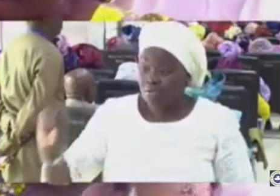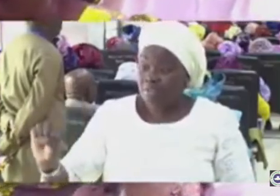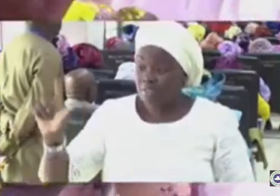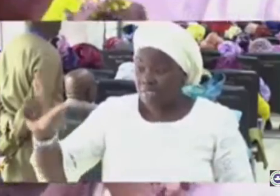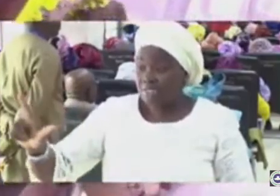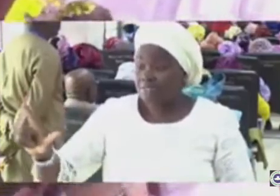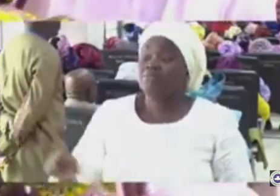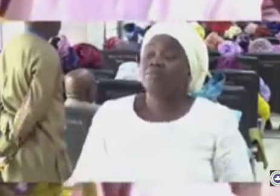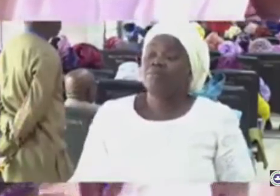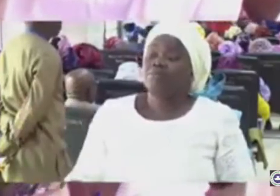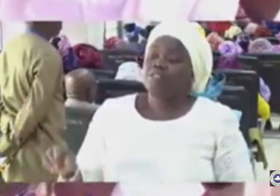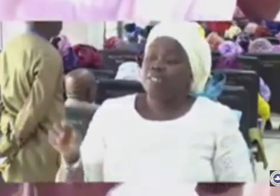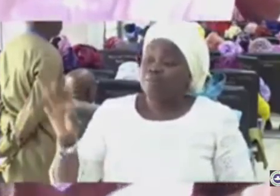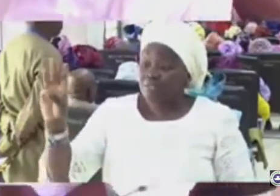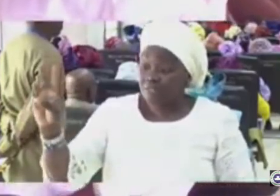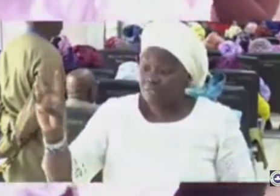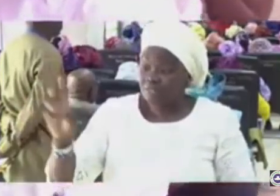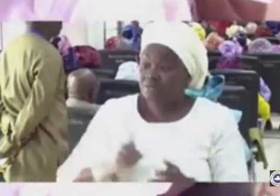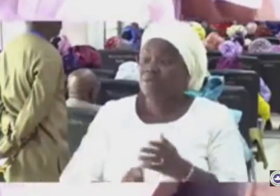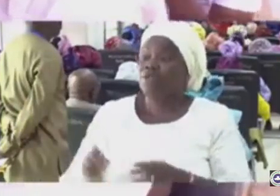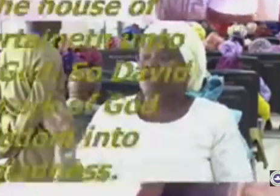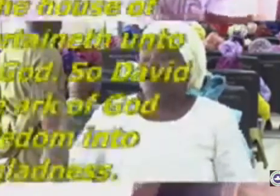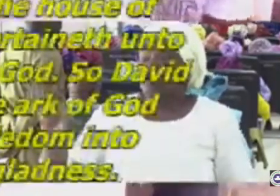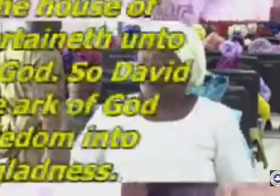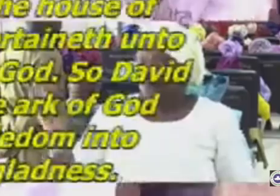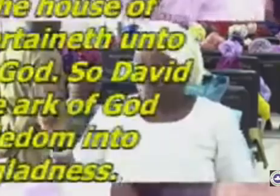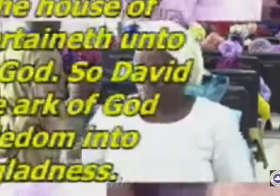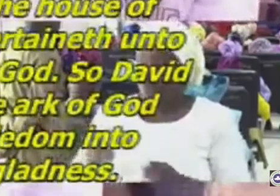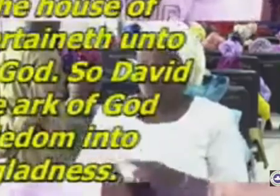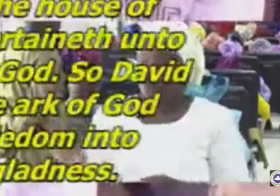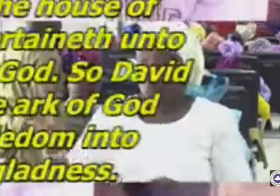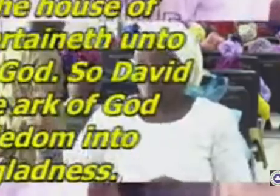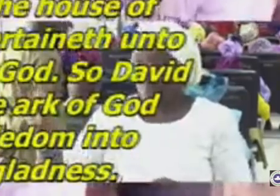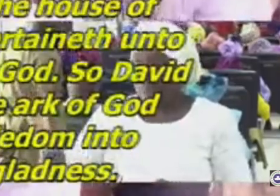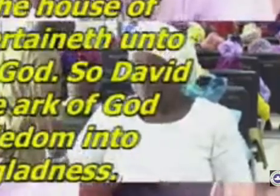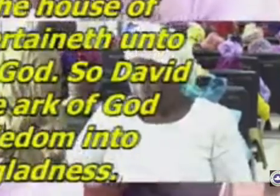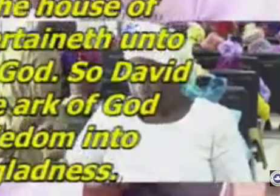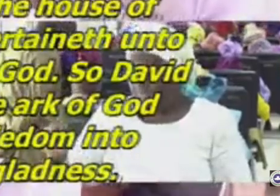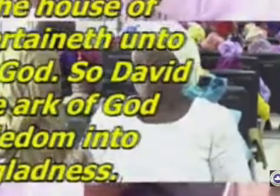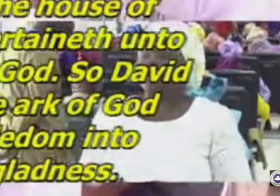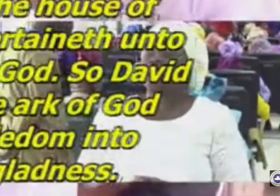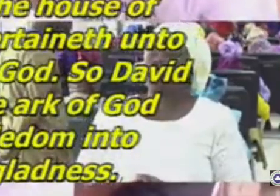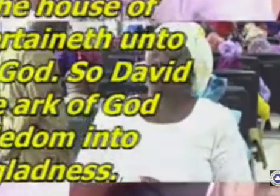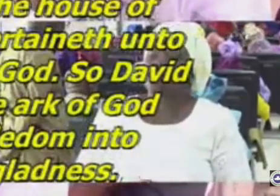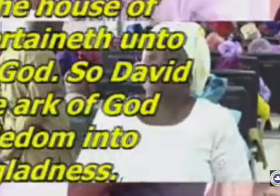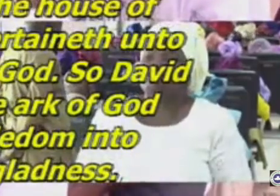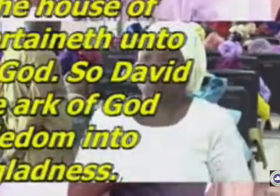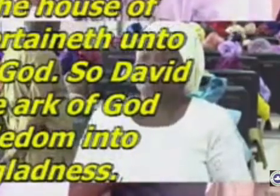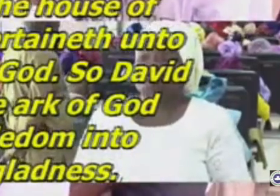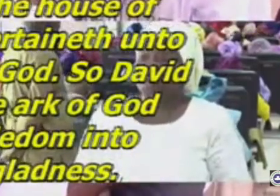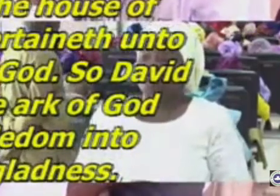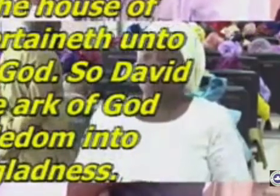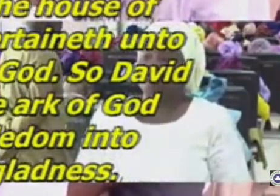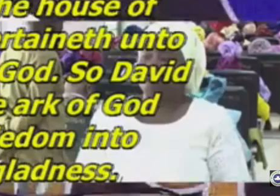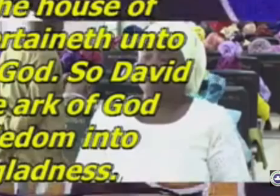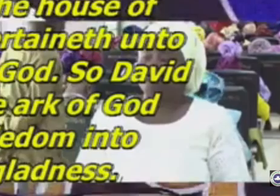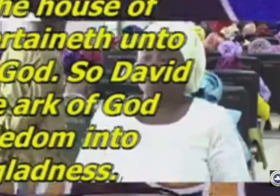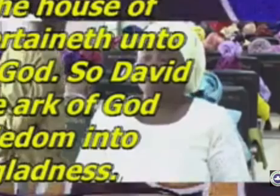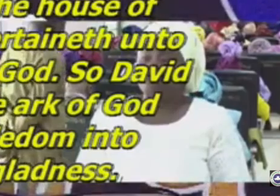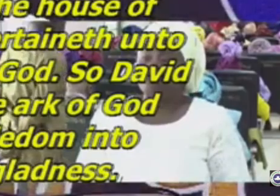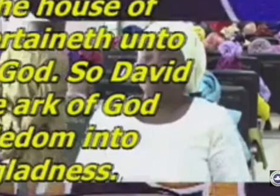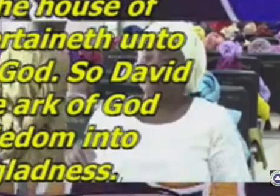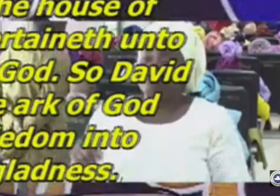19, gives us an example of how to praise God. And this example I